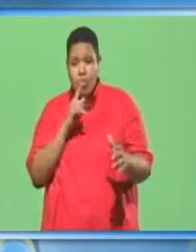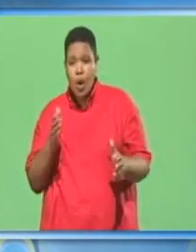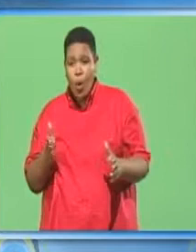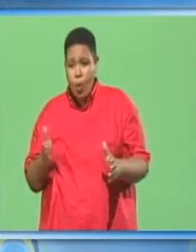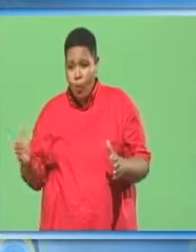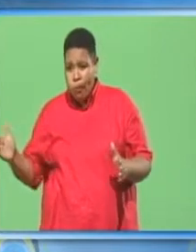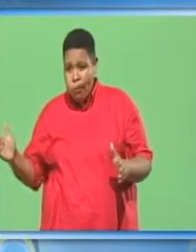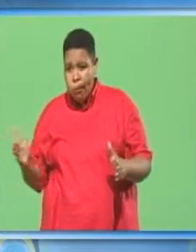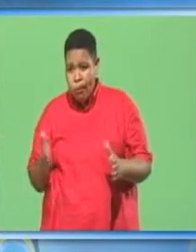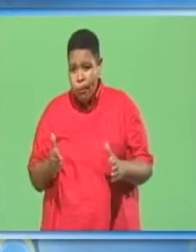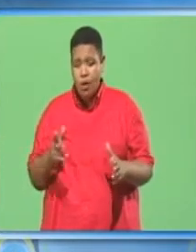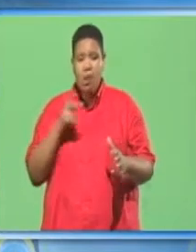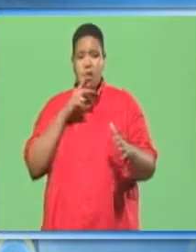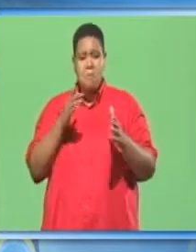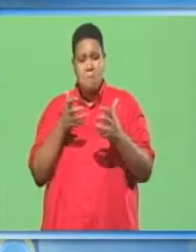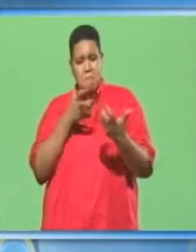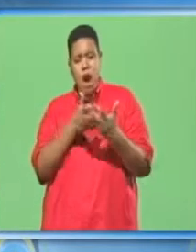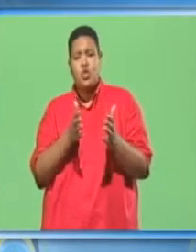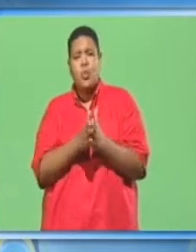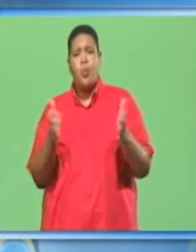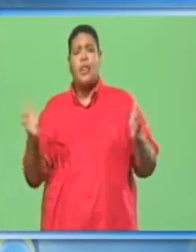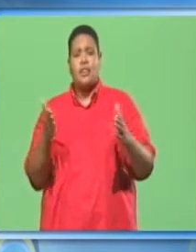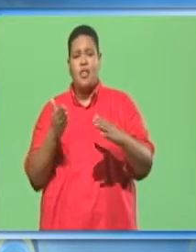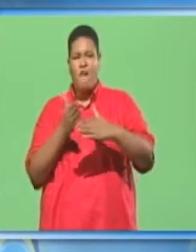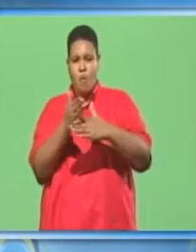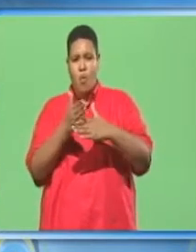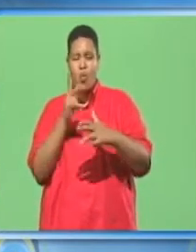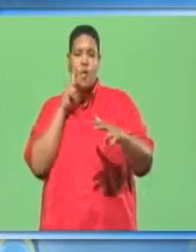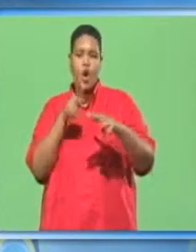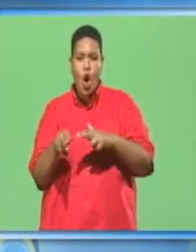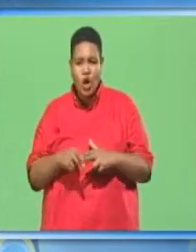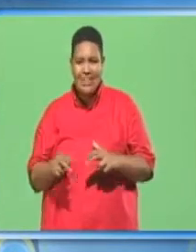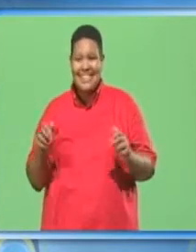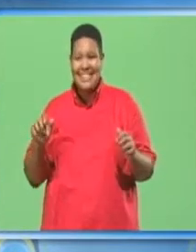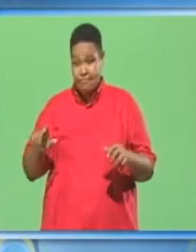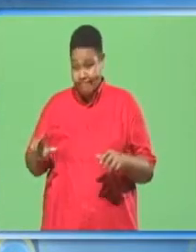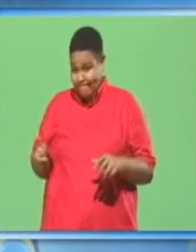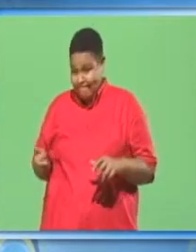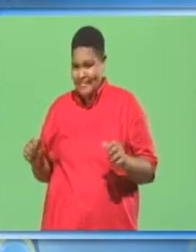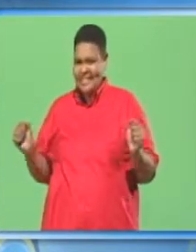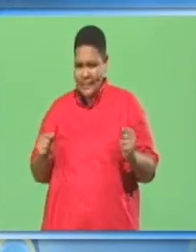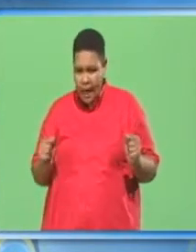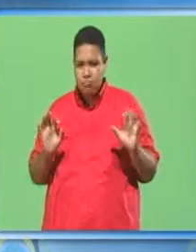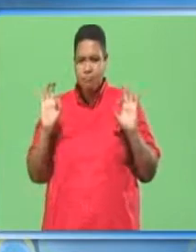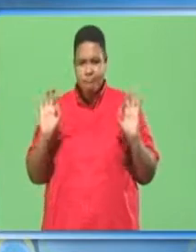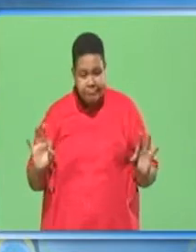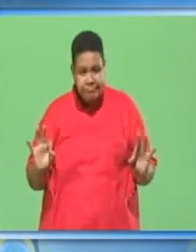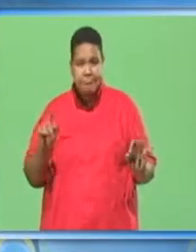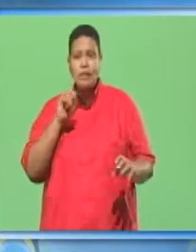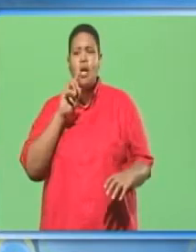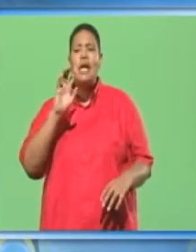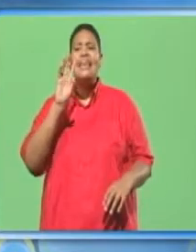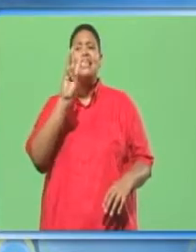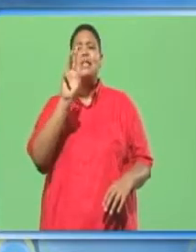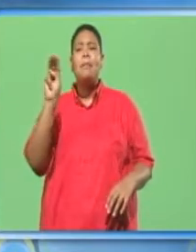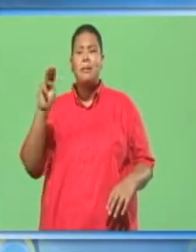the wood to be cut. Tighten the rip fence. Set the blade about 6 mm above the wood.